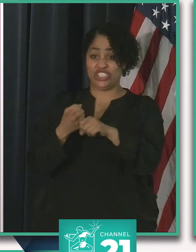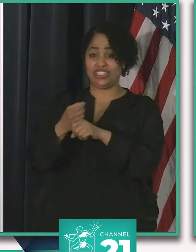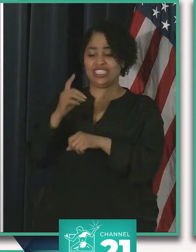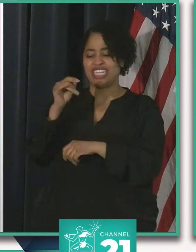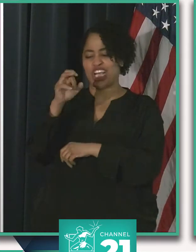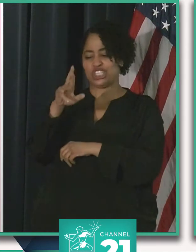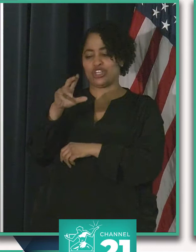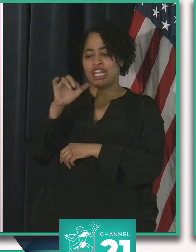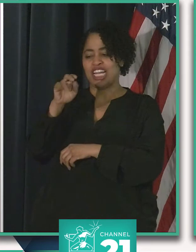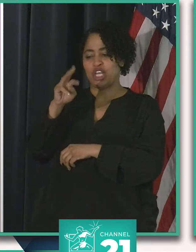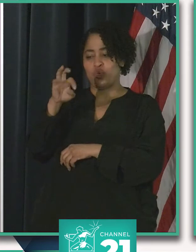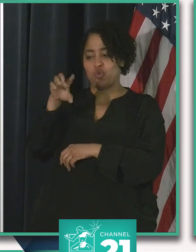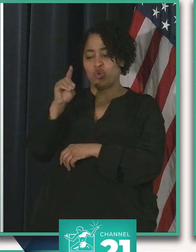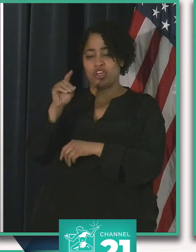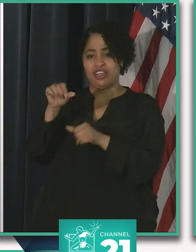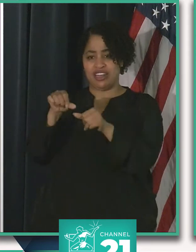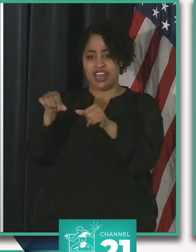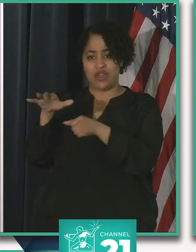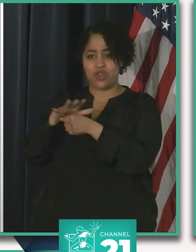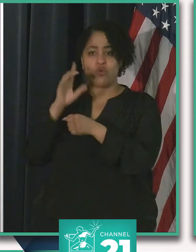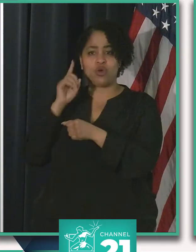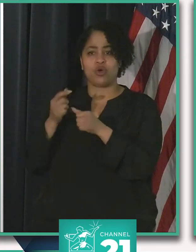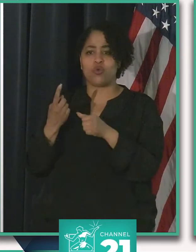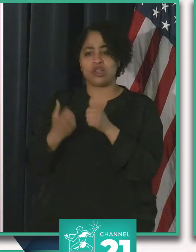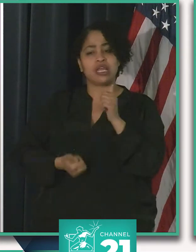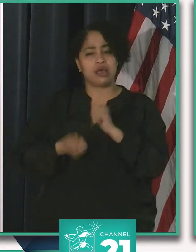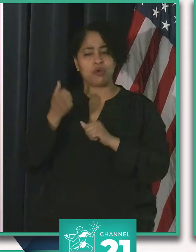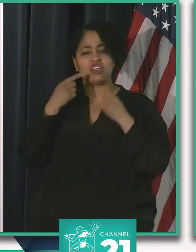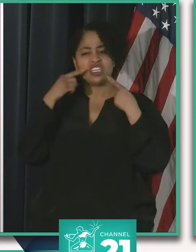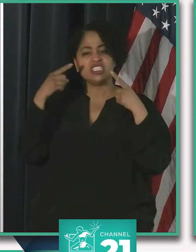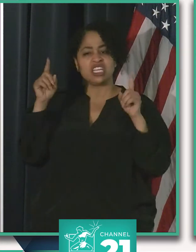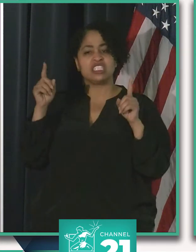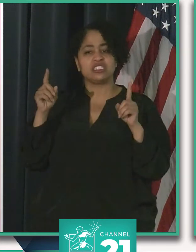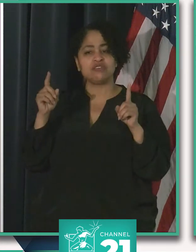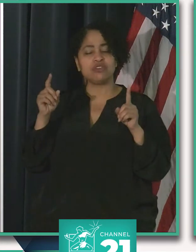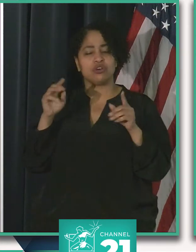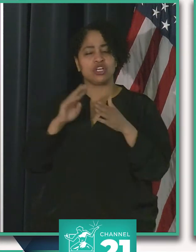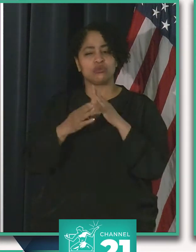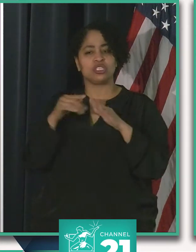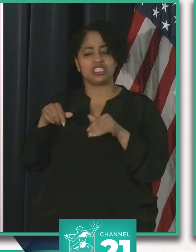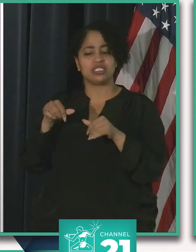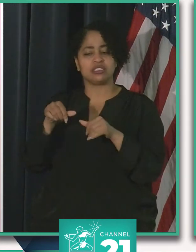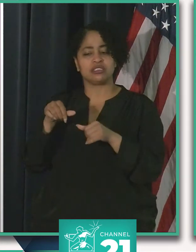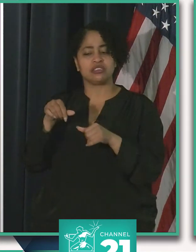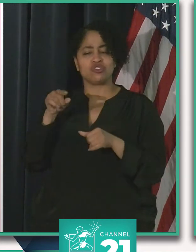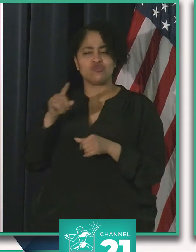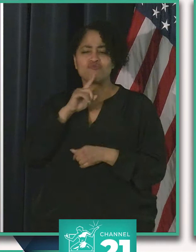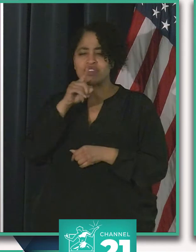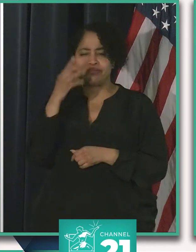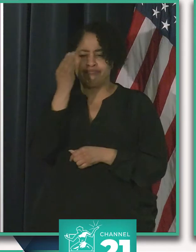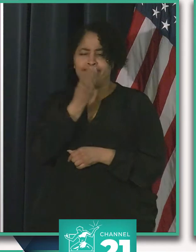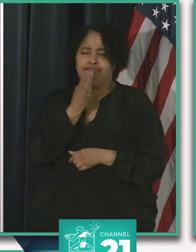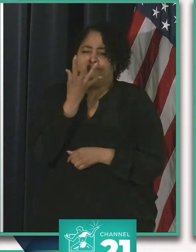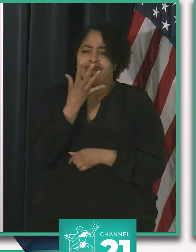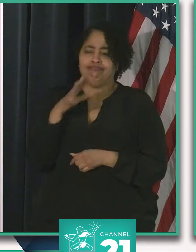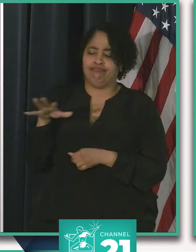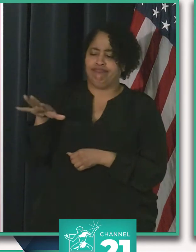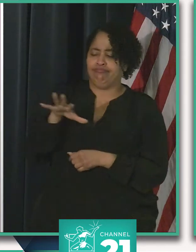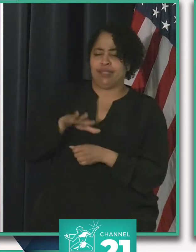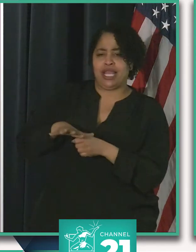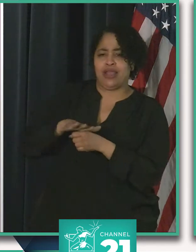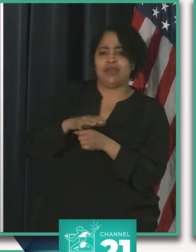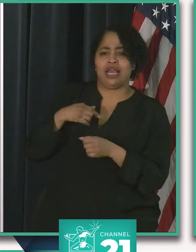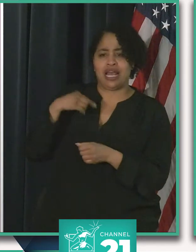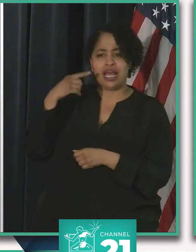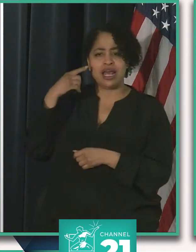Linwood neighborhood is going to be one of the most successful neighborhoods of this community. I think you've got a jewel over there, and we're going to get a